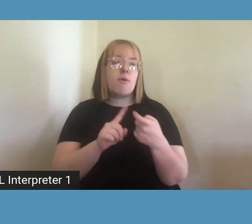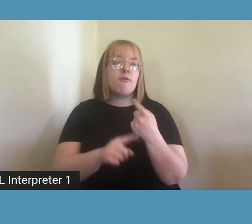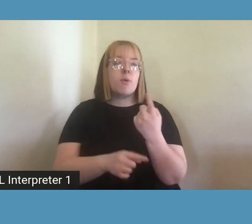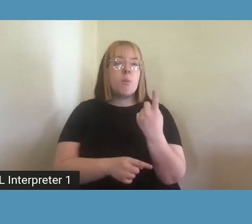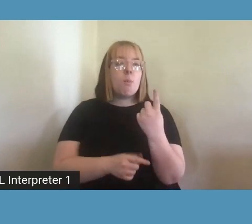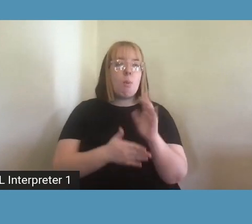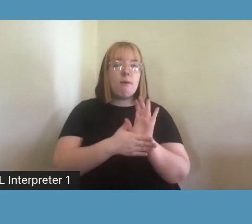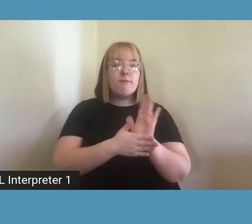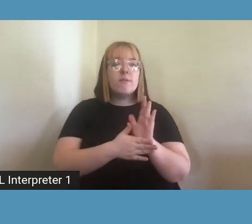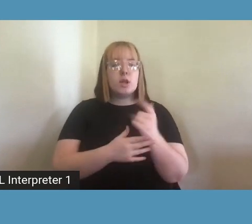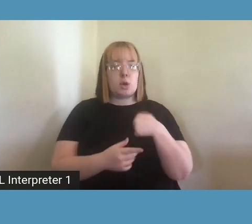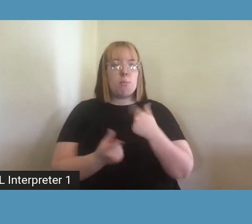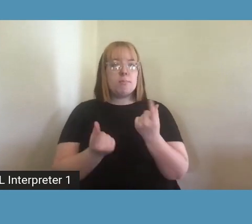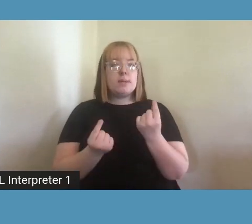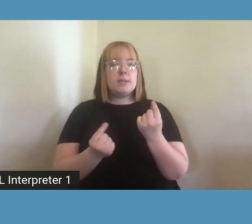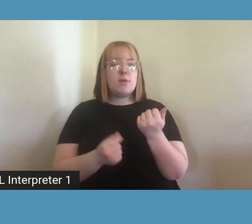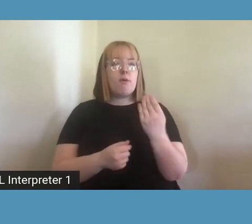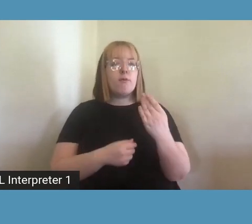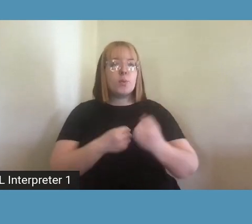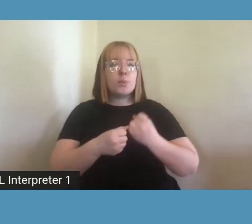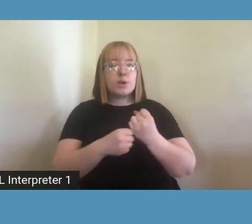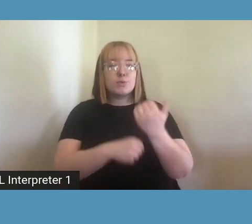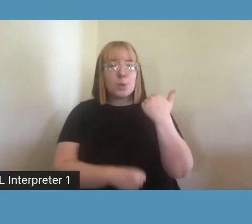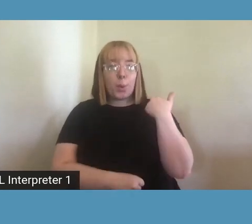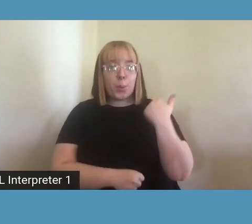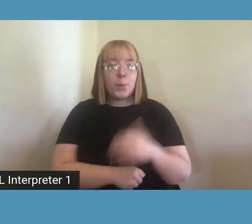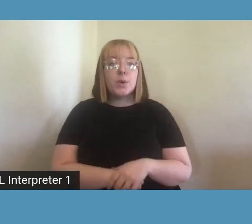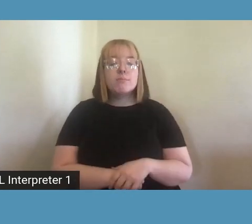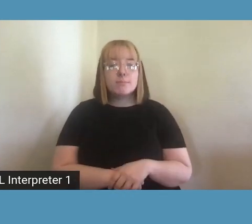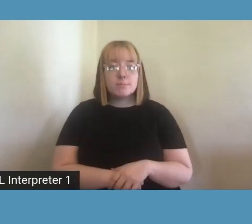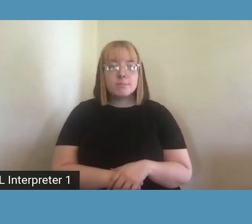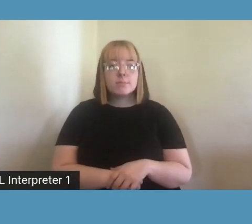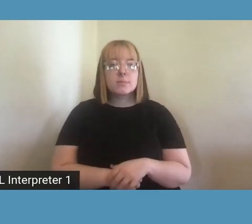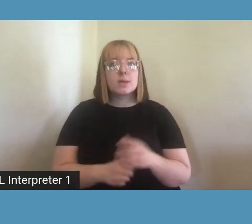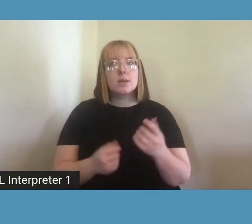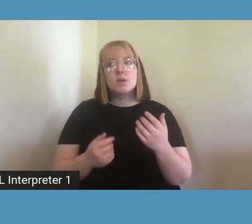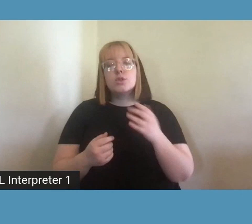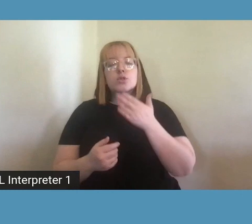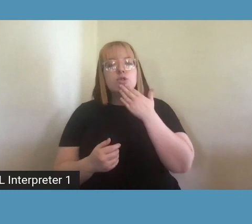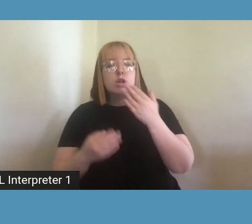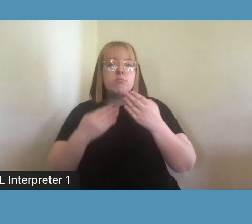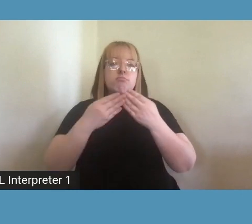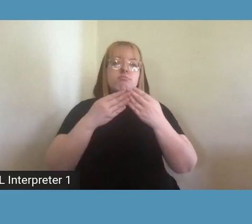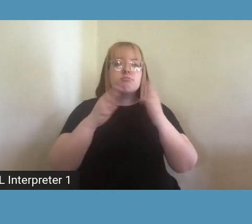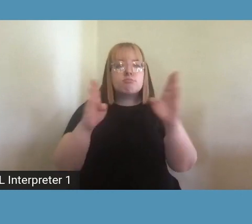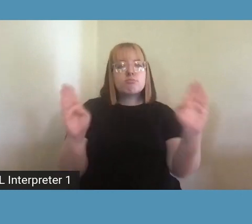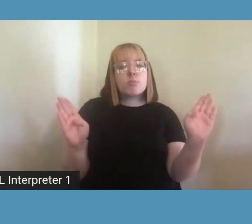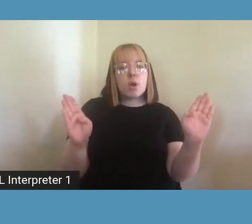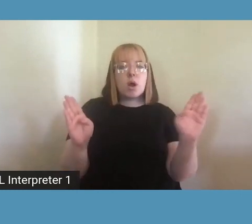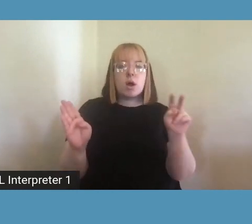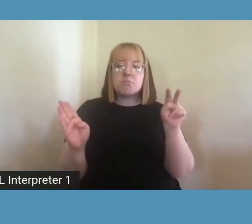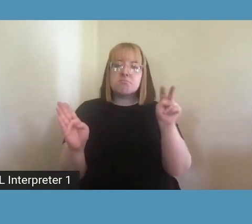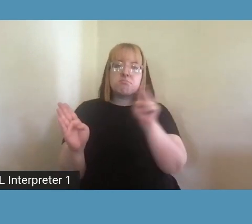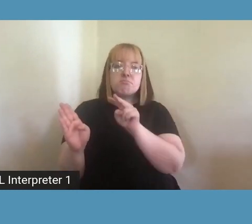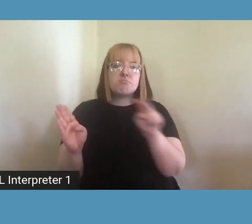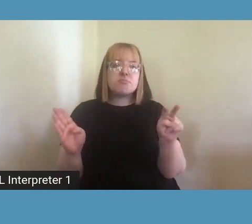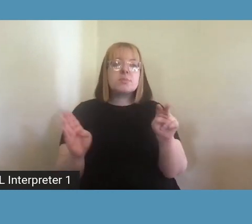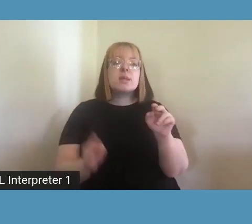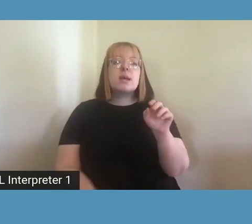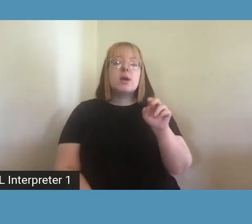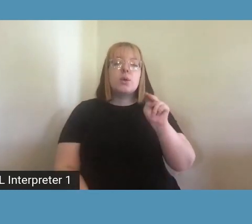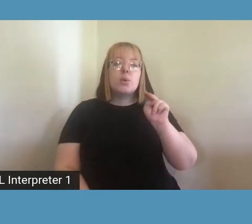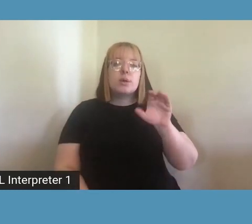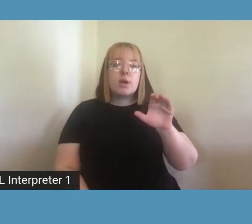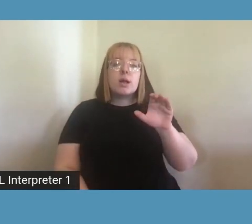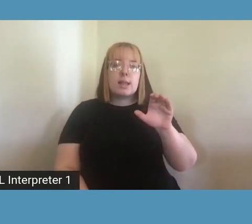couple years ago, and it just sort of gives a good broad overview of the North Carolina Museum of Art, of which I